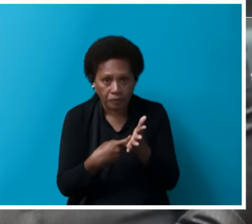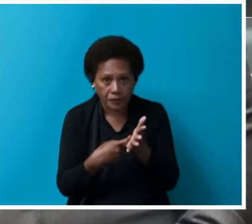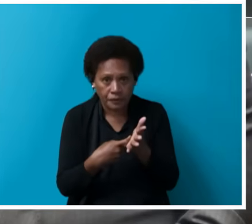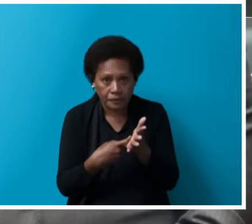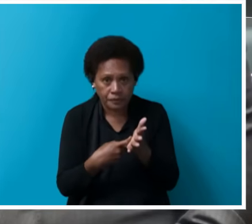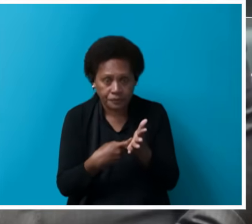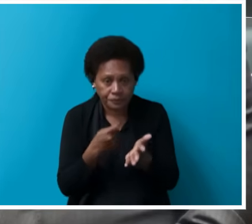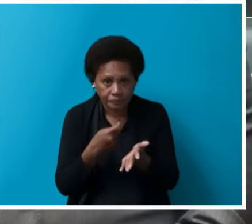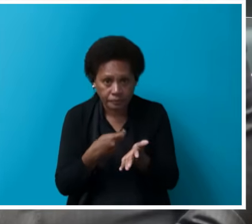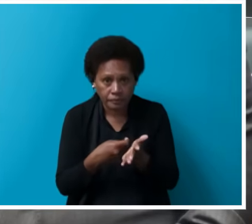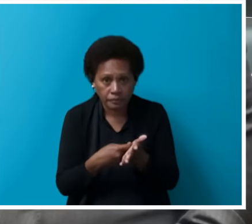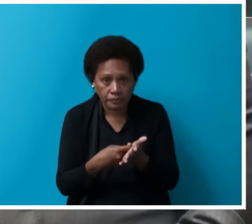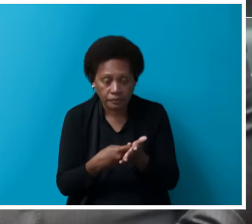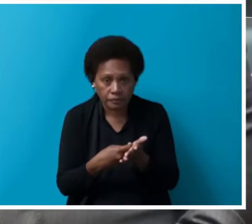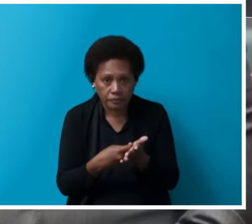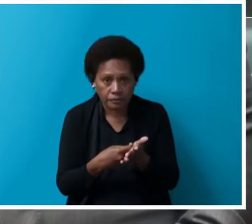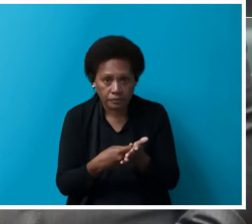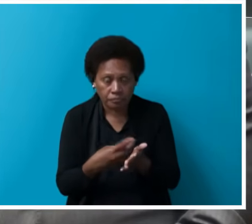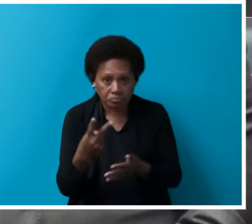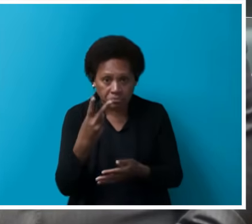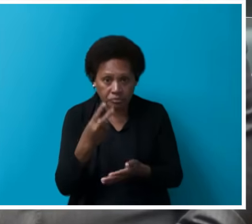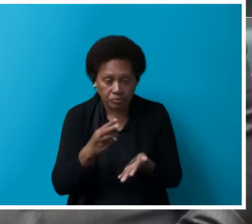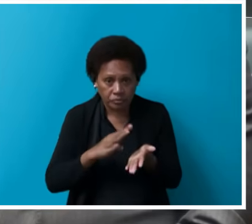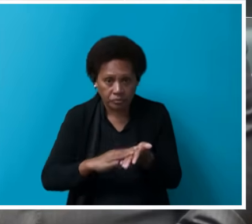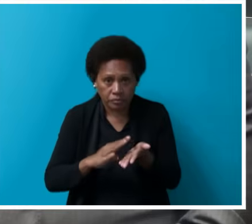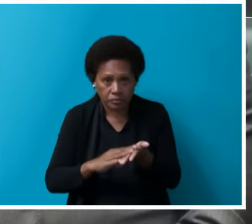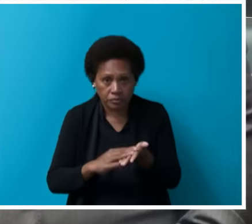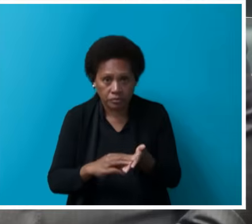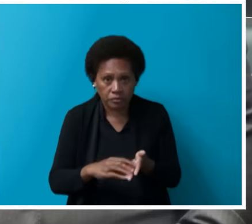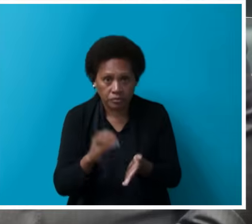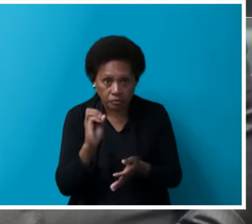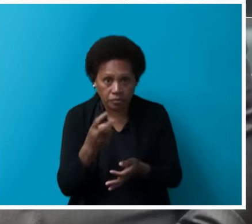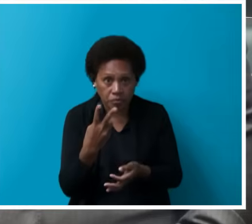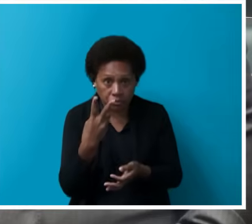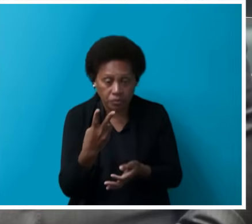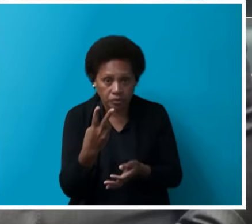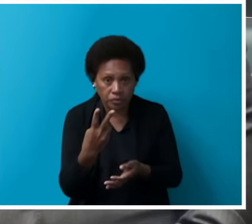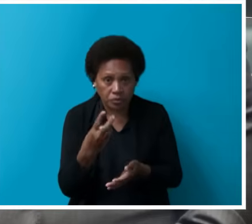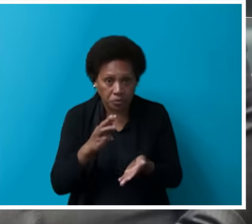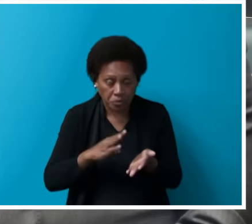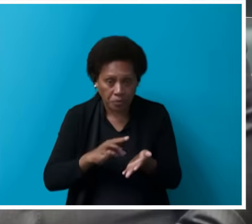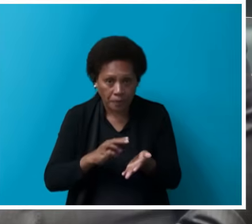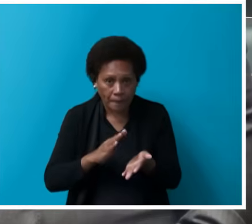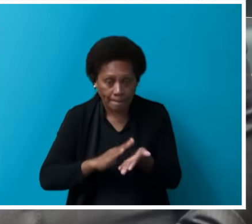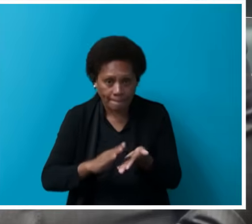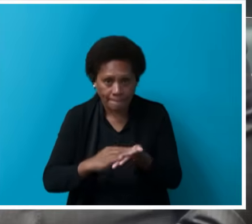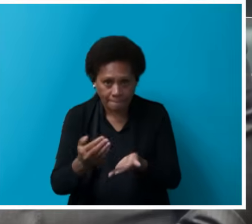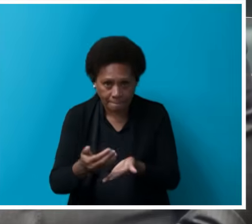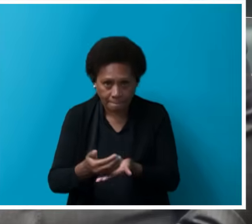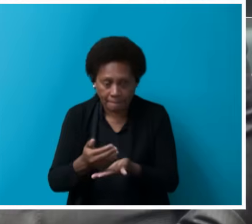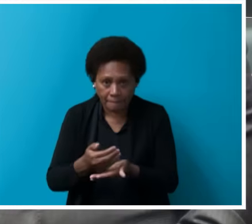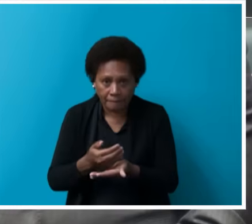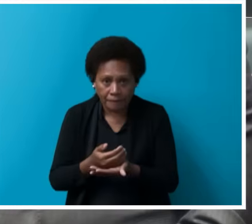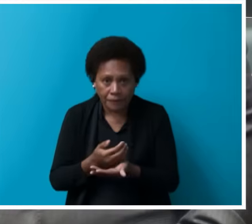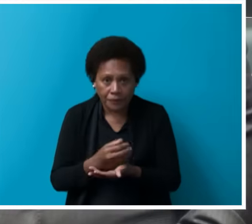in the budget, but only 3.2 billion was collected. a shortfall of 1.05 billion